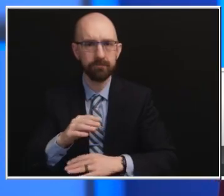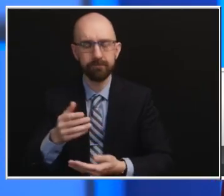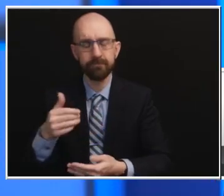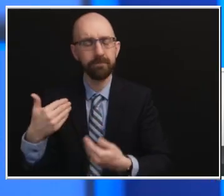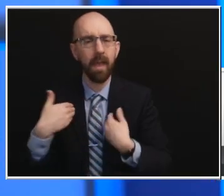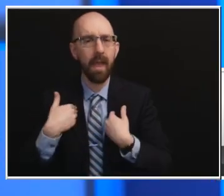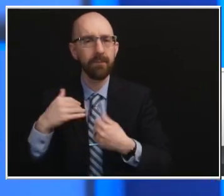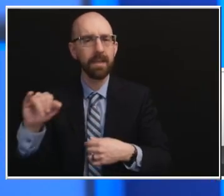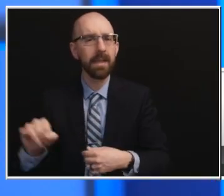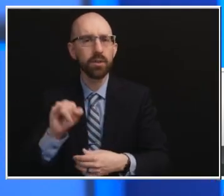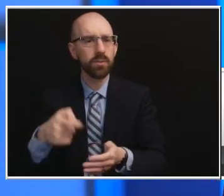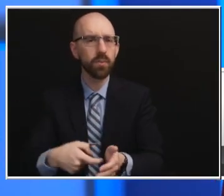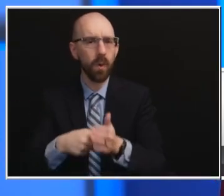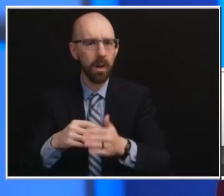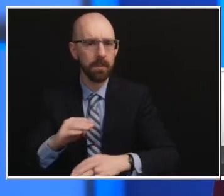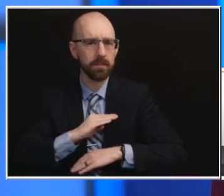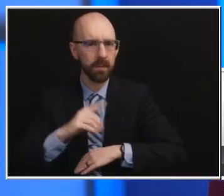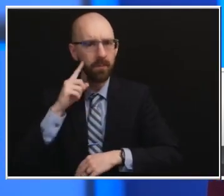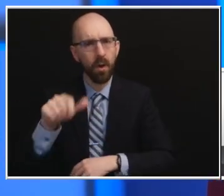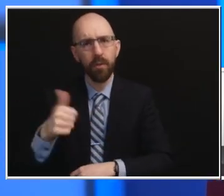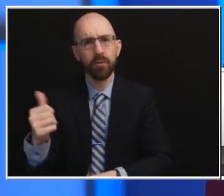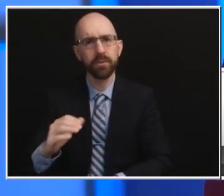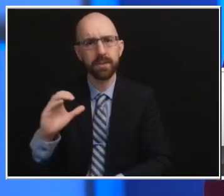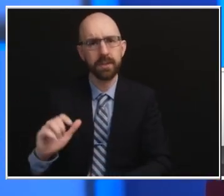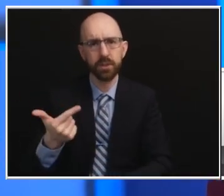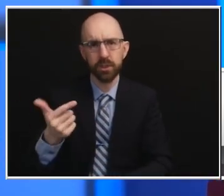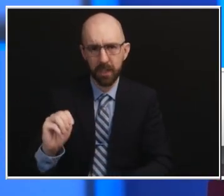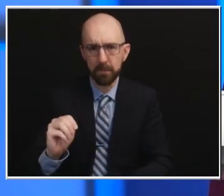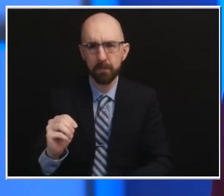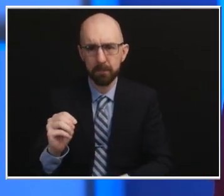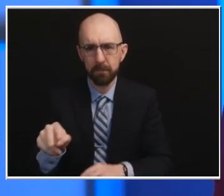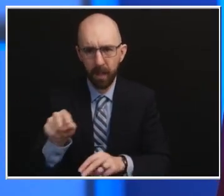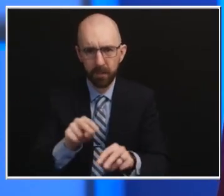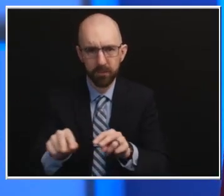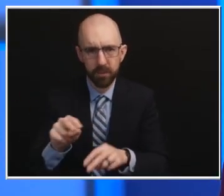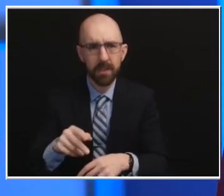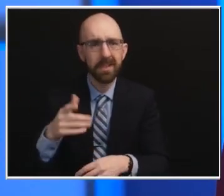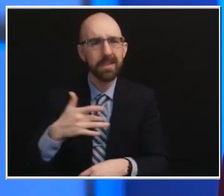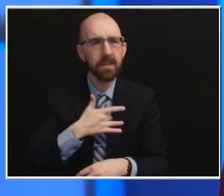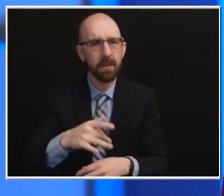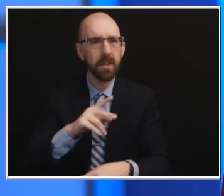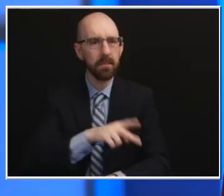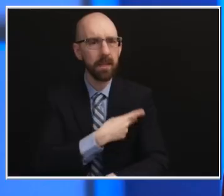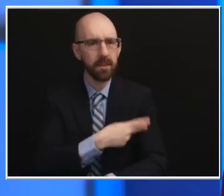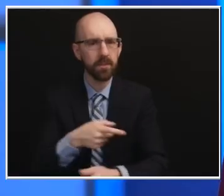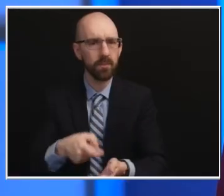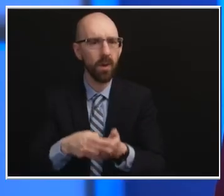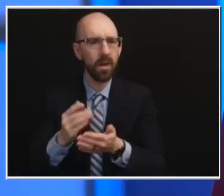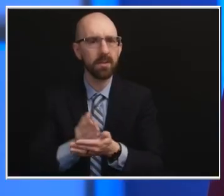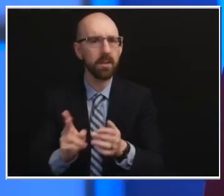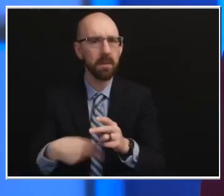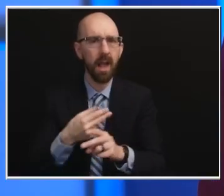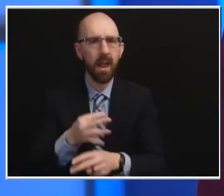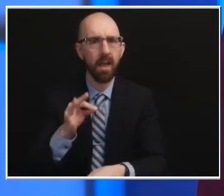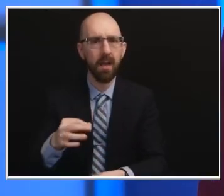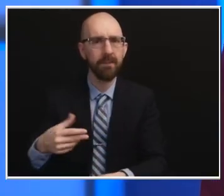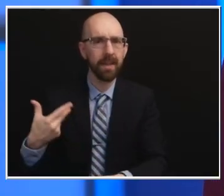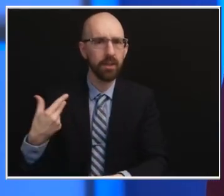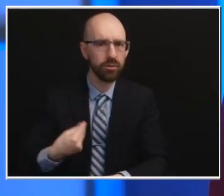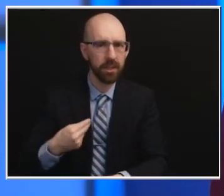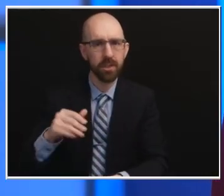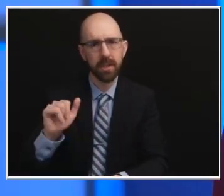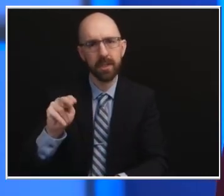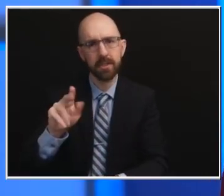other continuous glucose monitors. Typically, those patients require some form of insulin injection, potentially also a